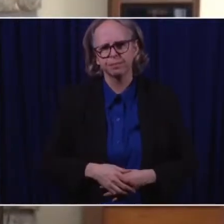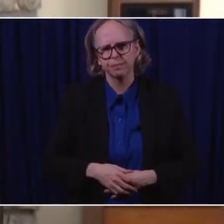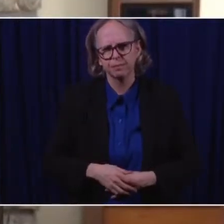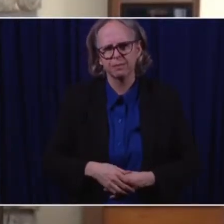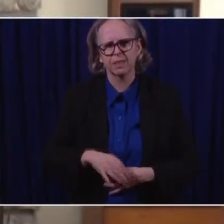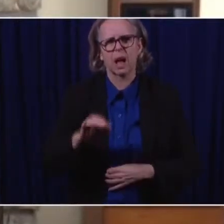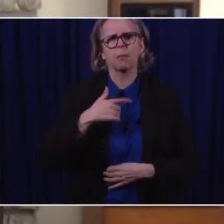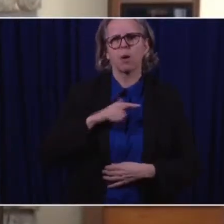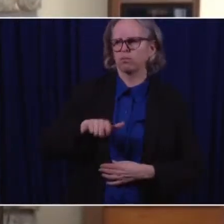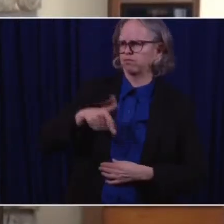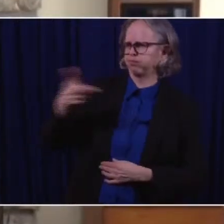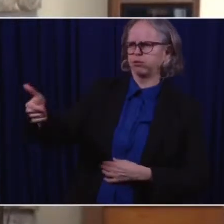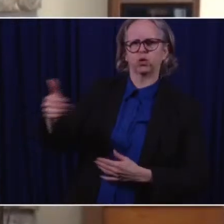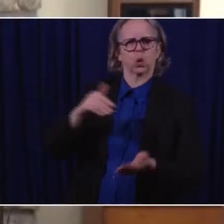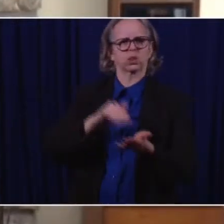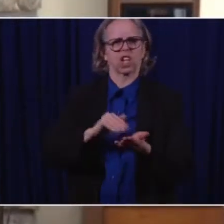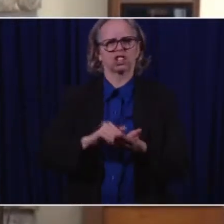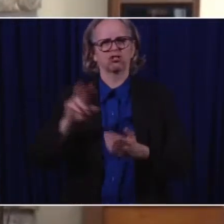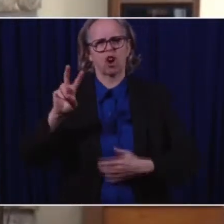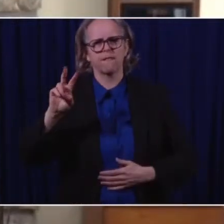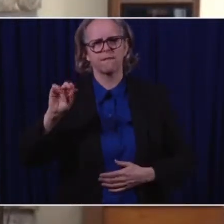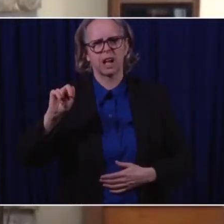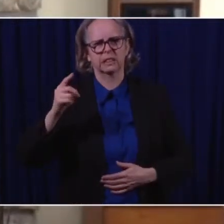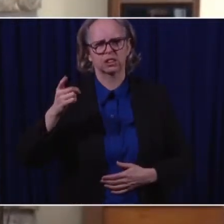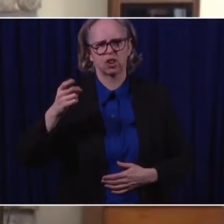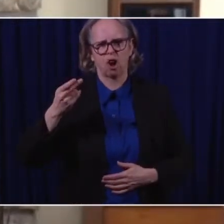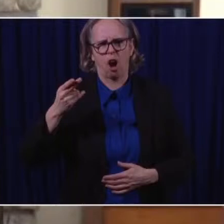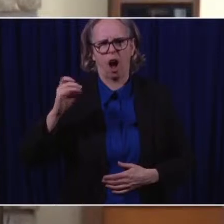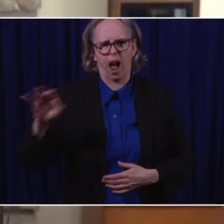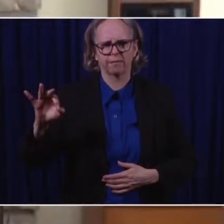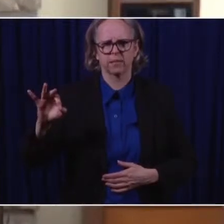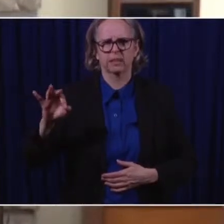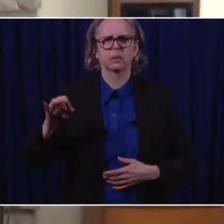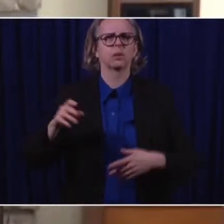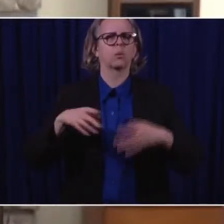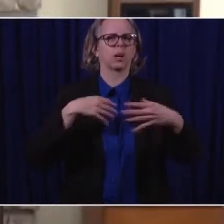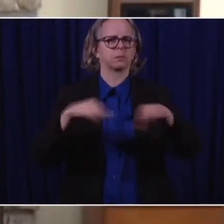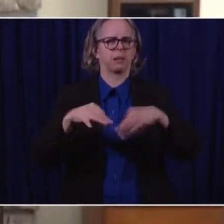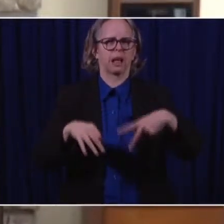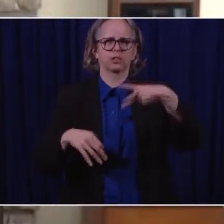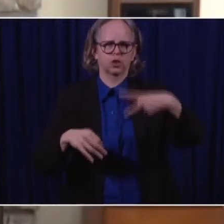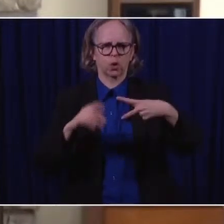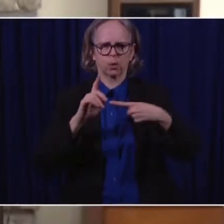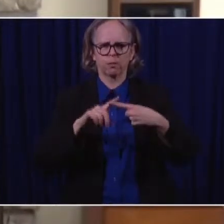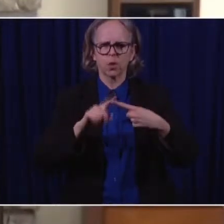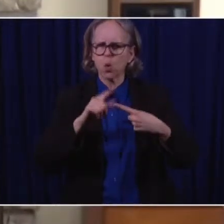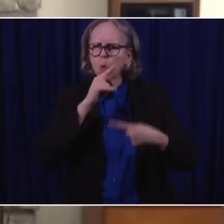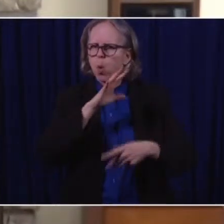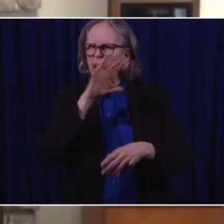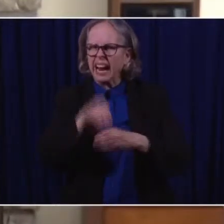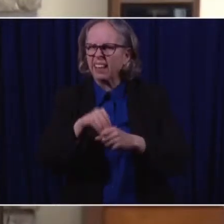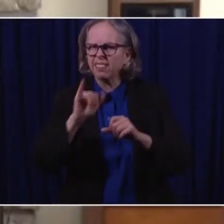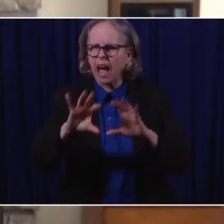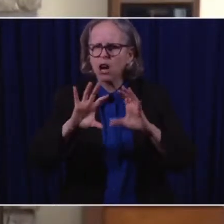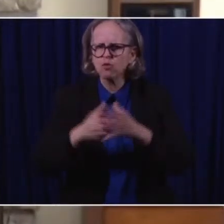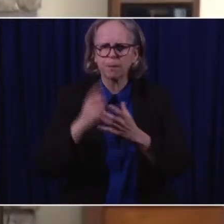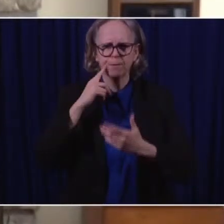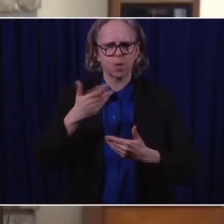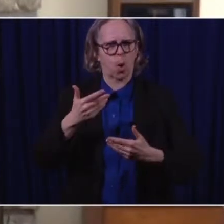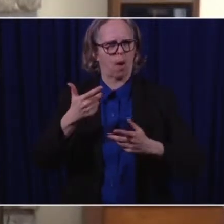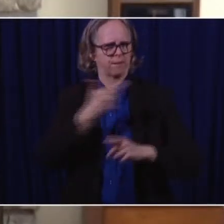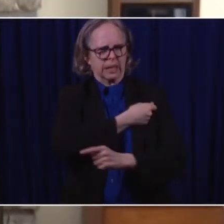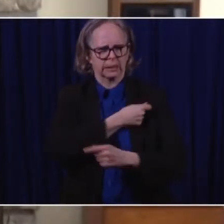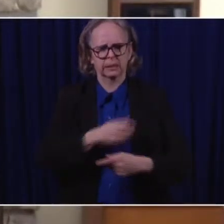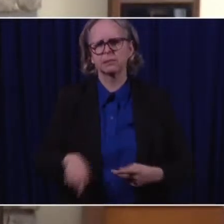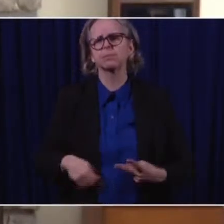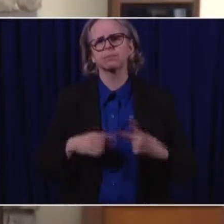Vanderhoff explain two things. Who's in the groups, who's in this group that we're talking about. In addition